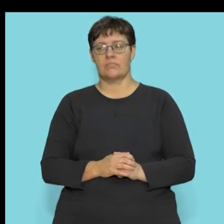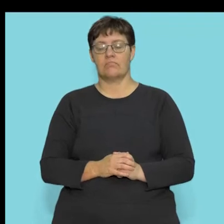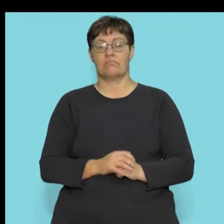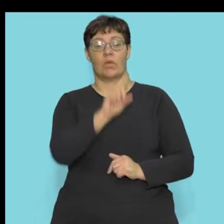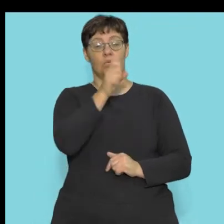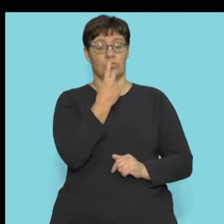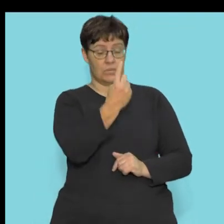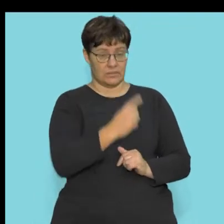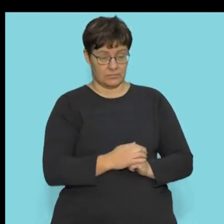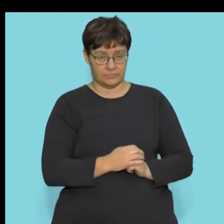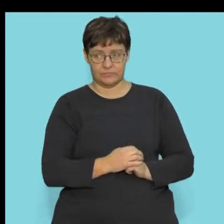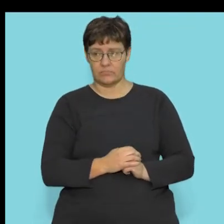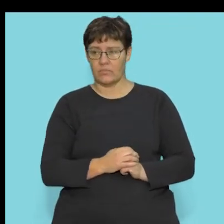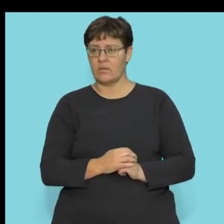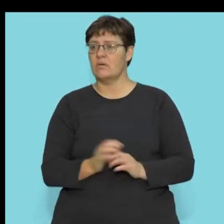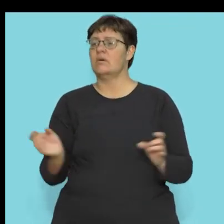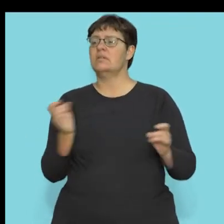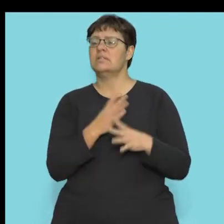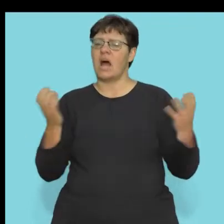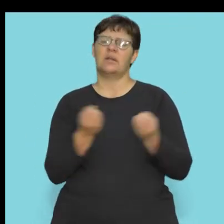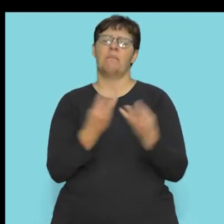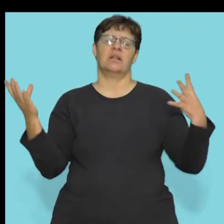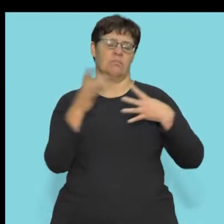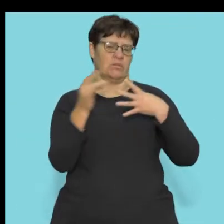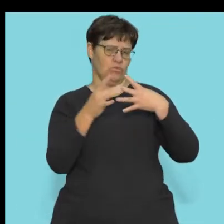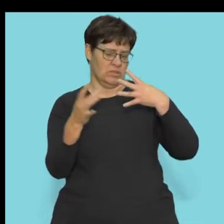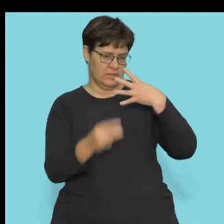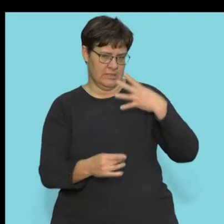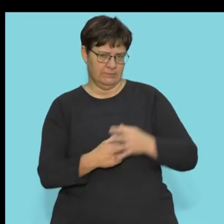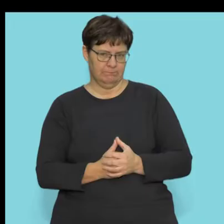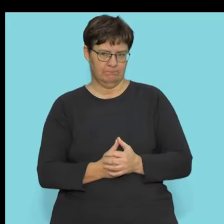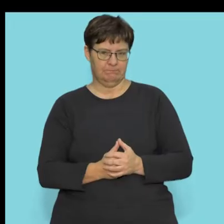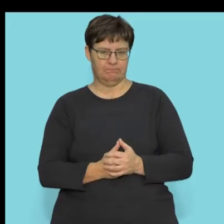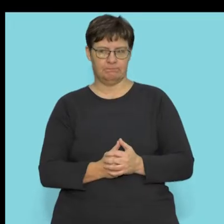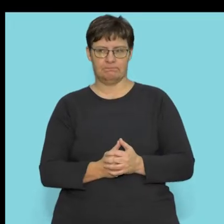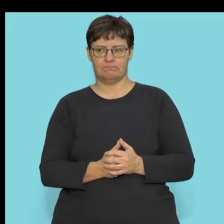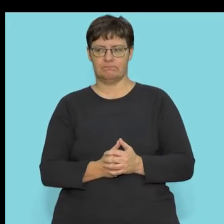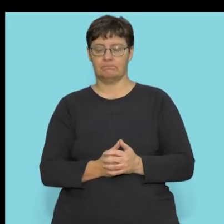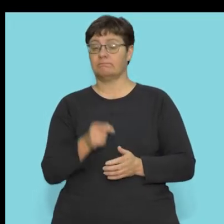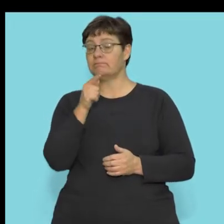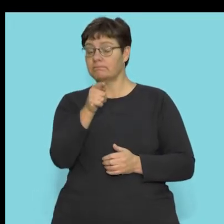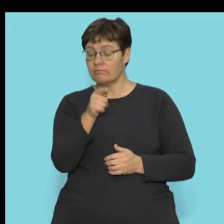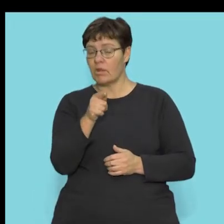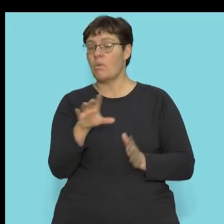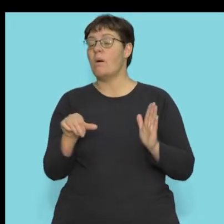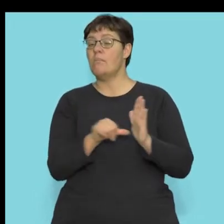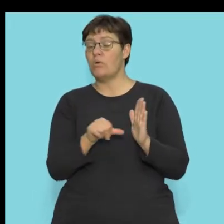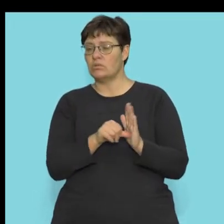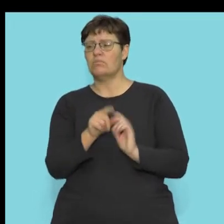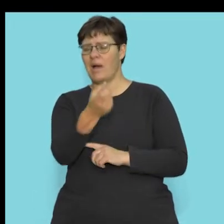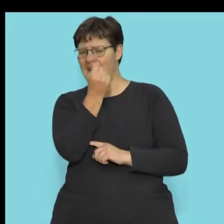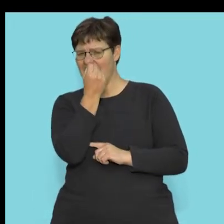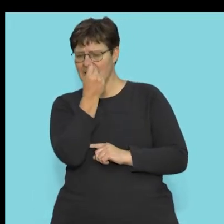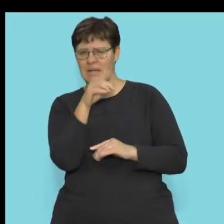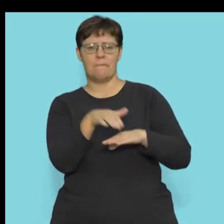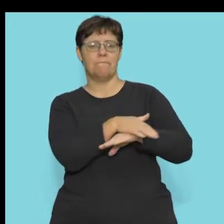Question 1. As I always do, start off with some multiple choice questions. In this segment, it's important that we try and understand